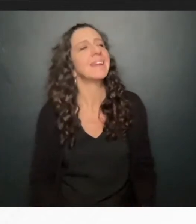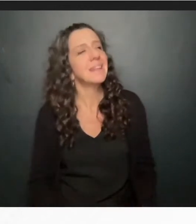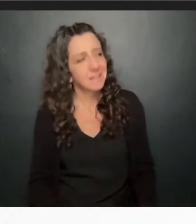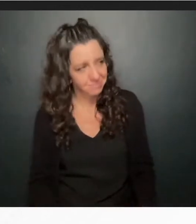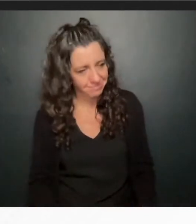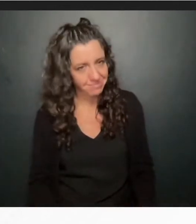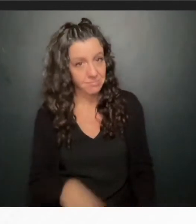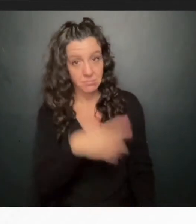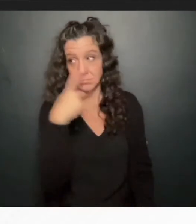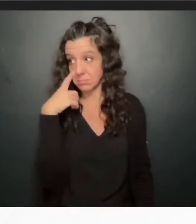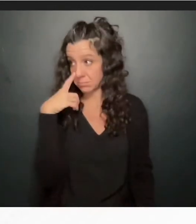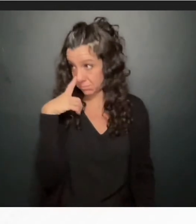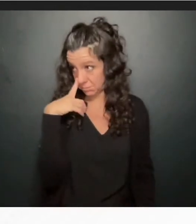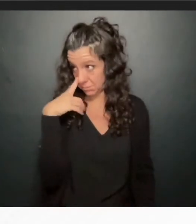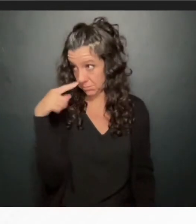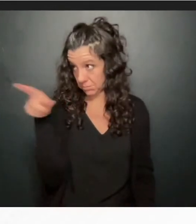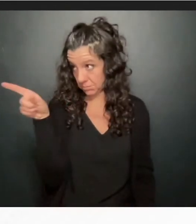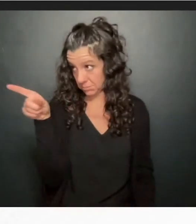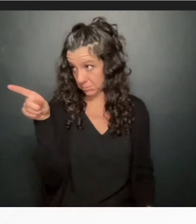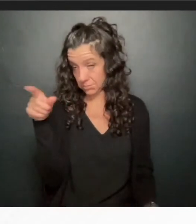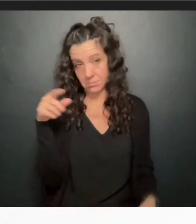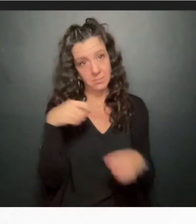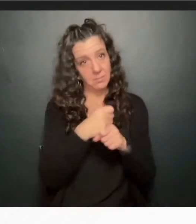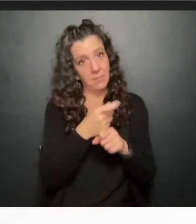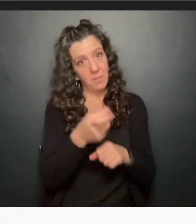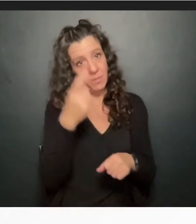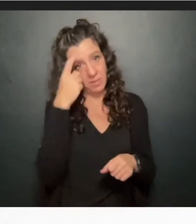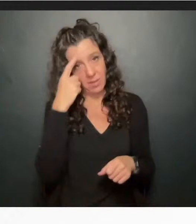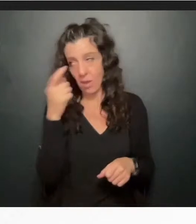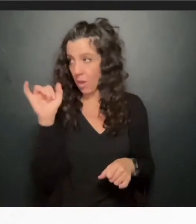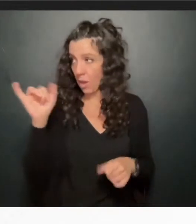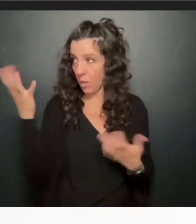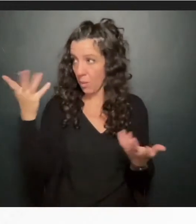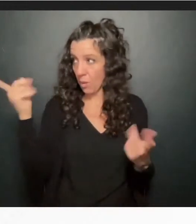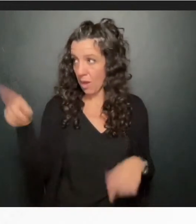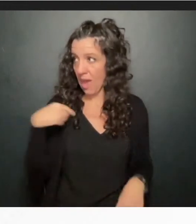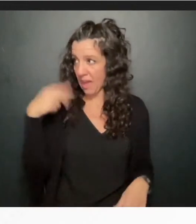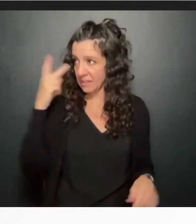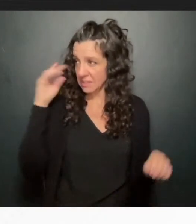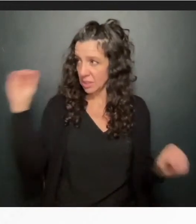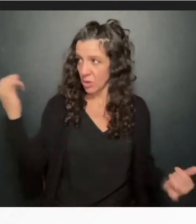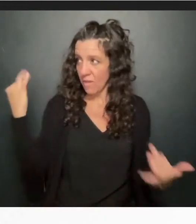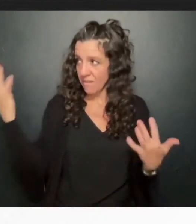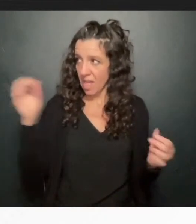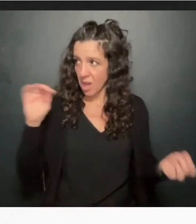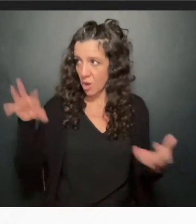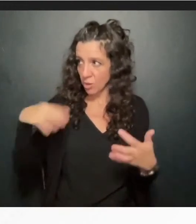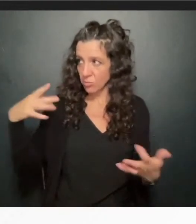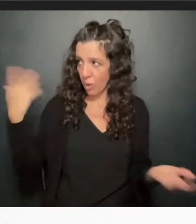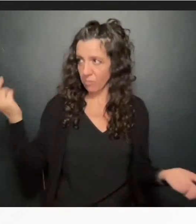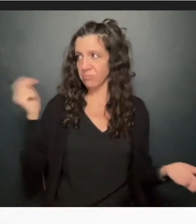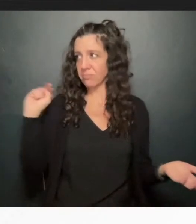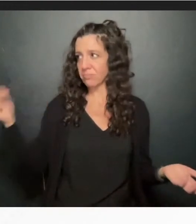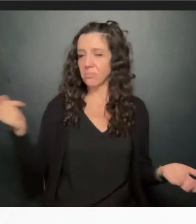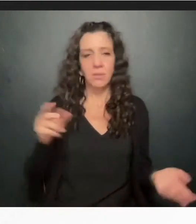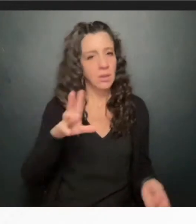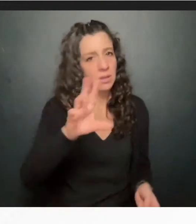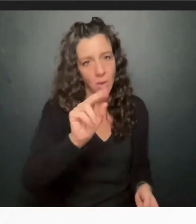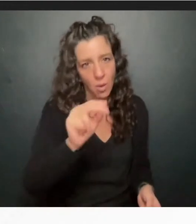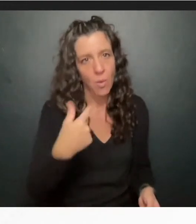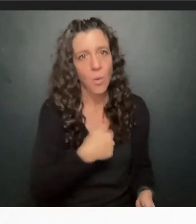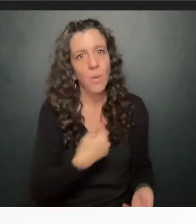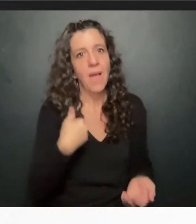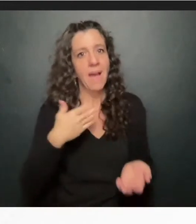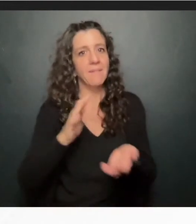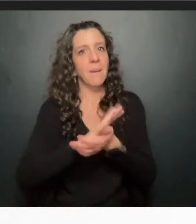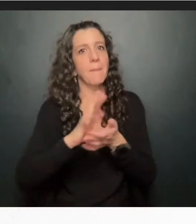a lot and take you to a place where you think that what's going on because I don't see any flames or smoke. However, we have mop-up